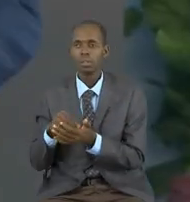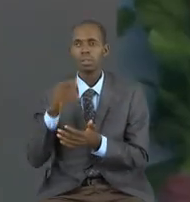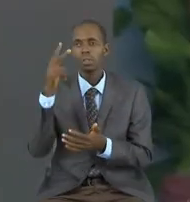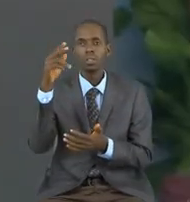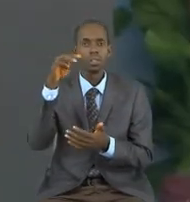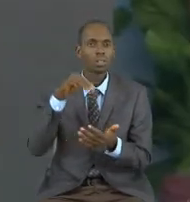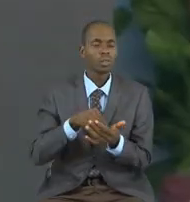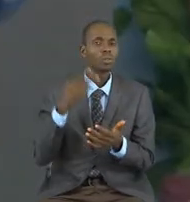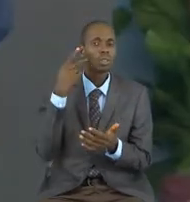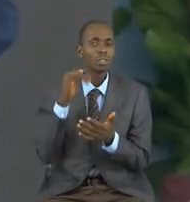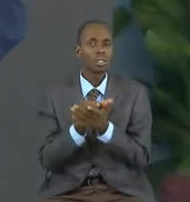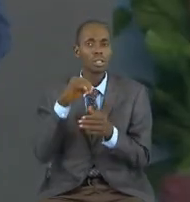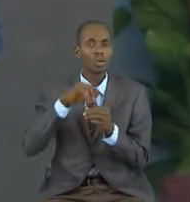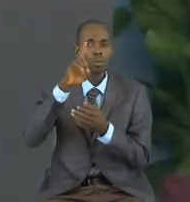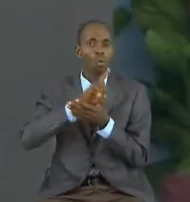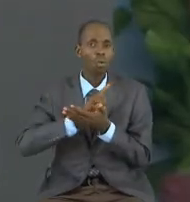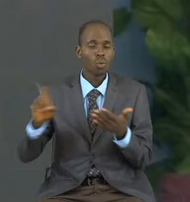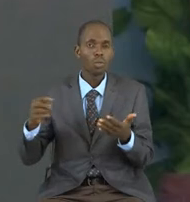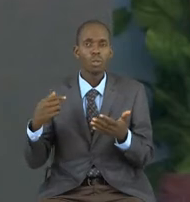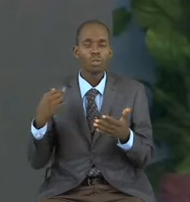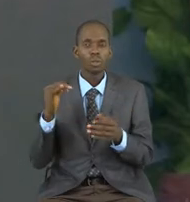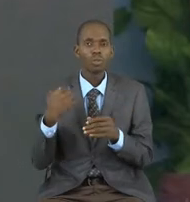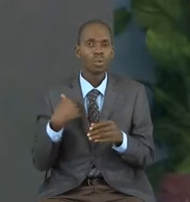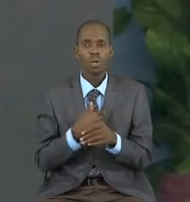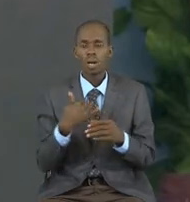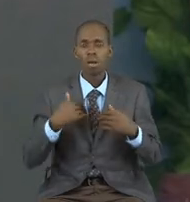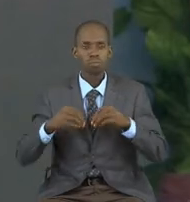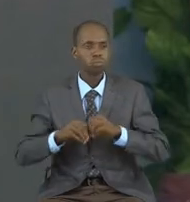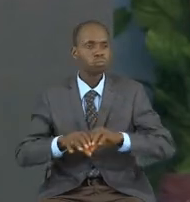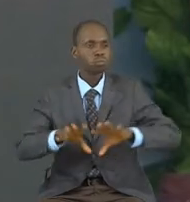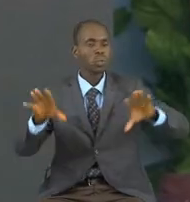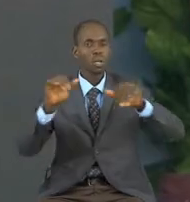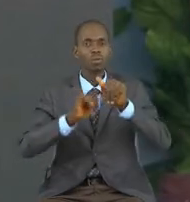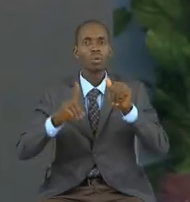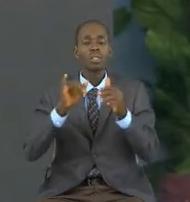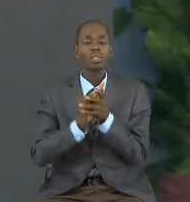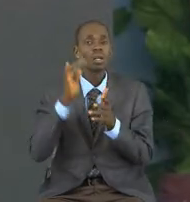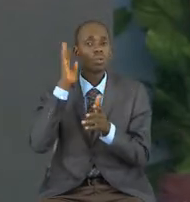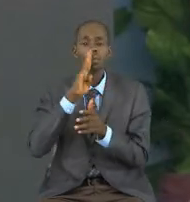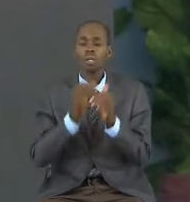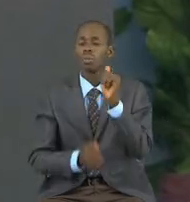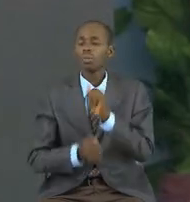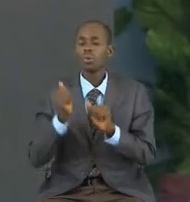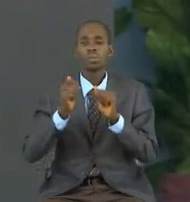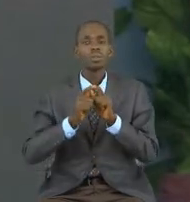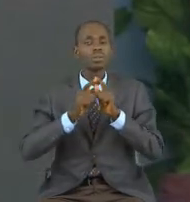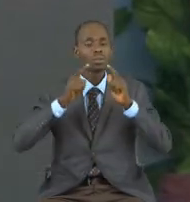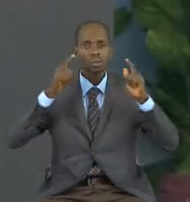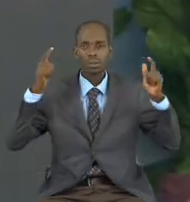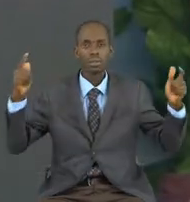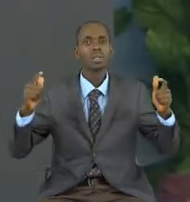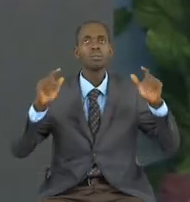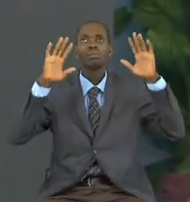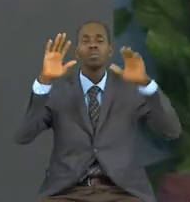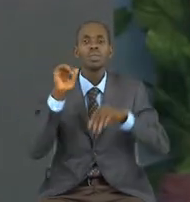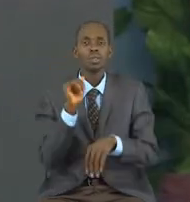that and we spread everywhere, that will be the greatest miracle of the year, of the decade for us. It